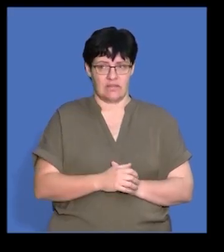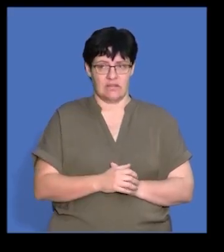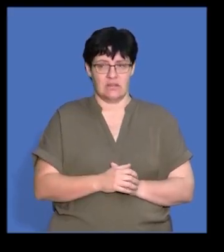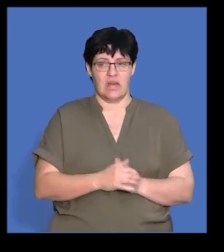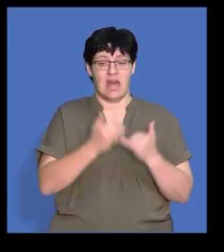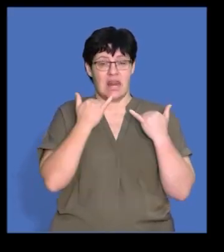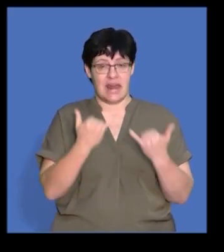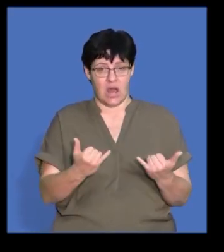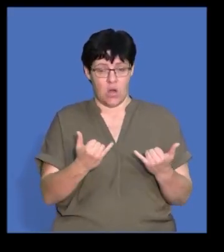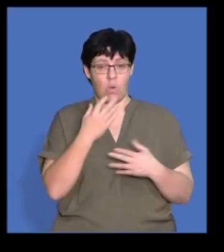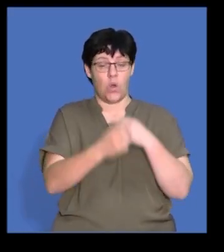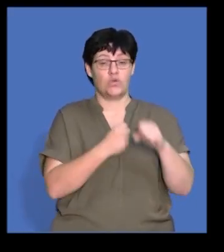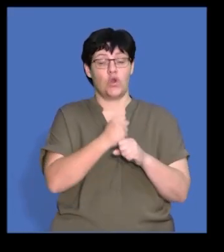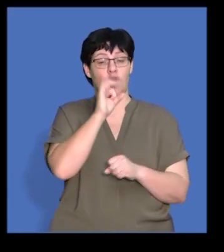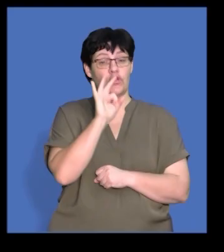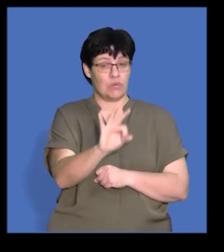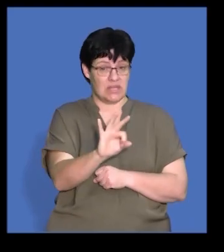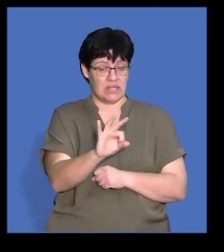So now in year 3,